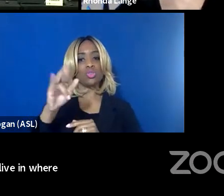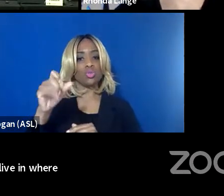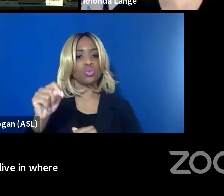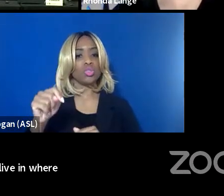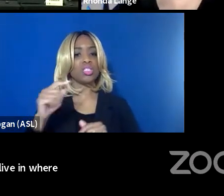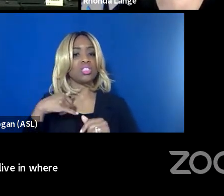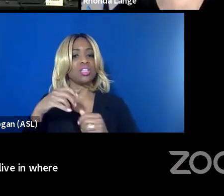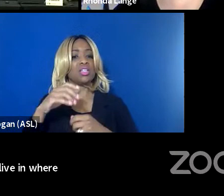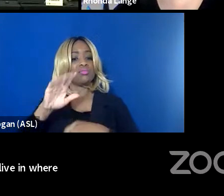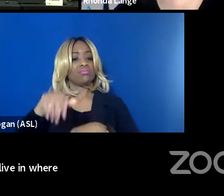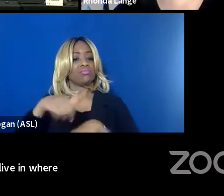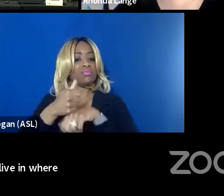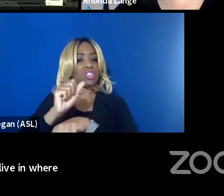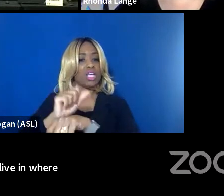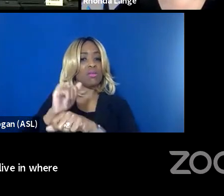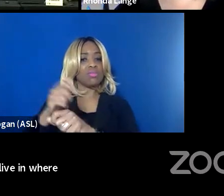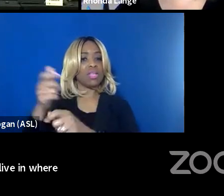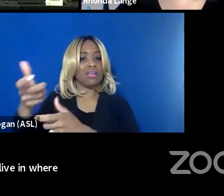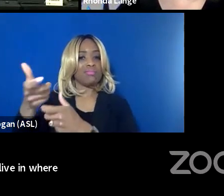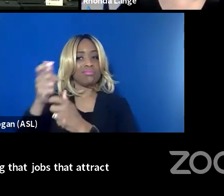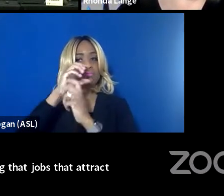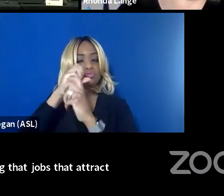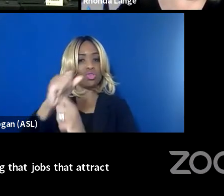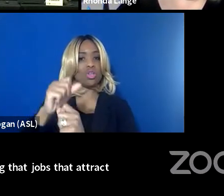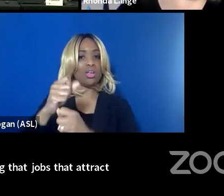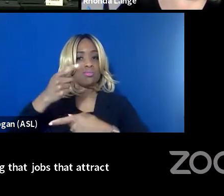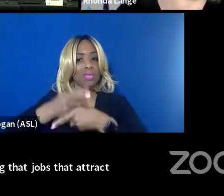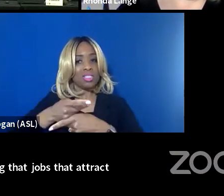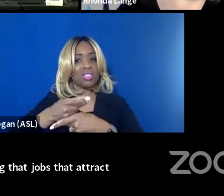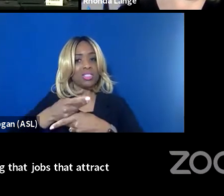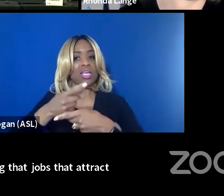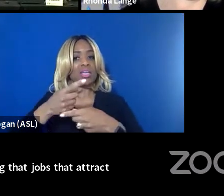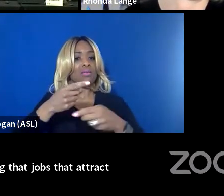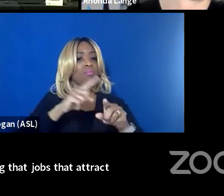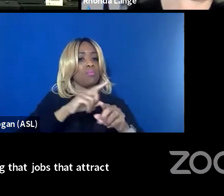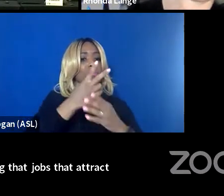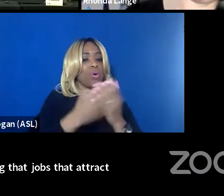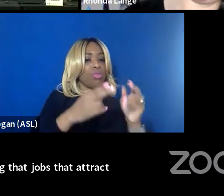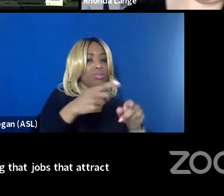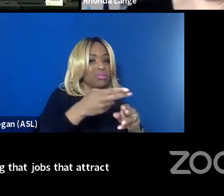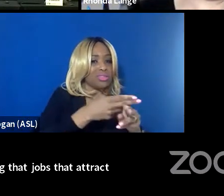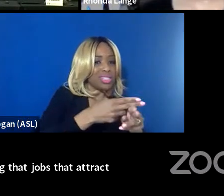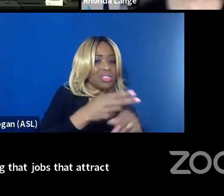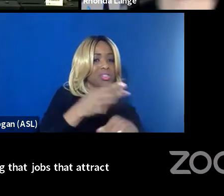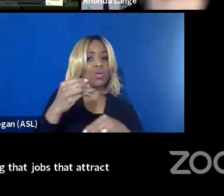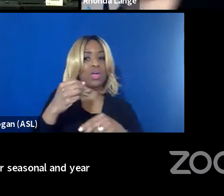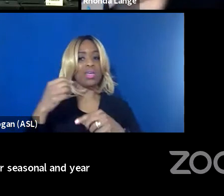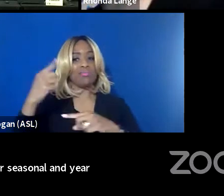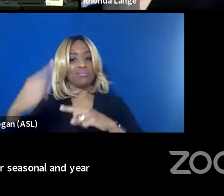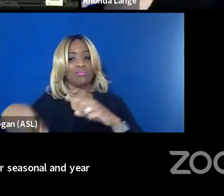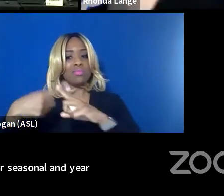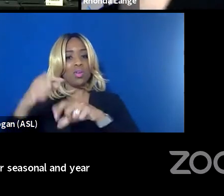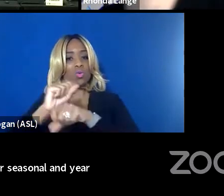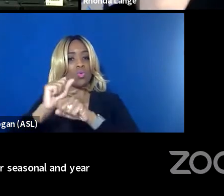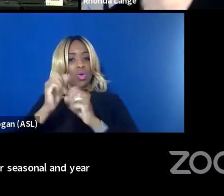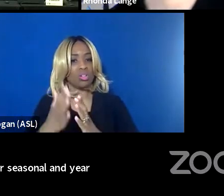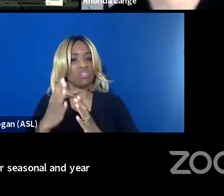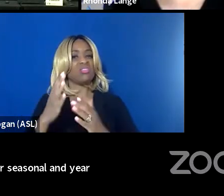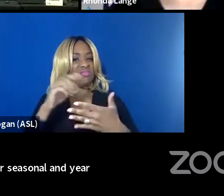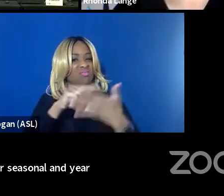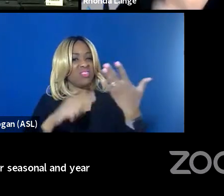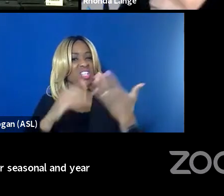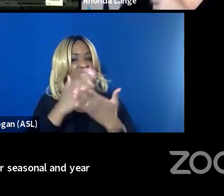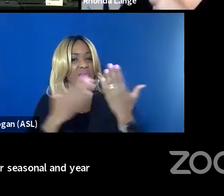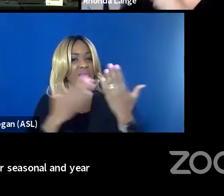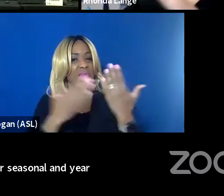maintain, and provide wages for both seasonal and year-round workers are but a few of the issues requiring